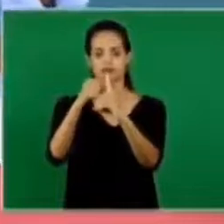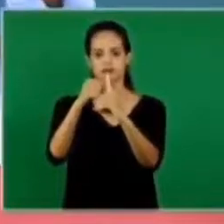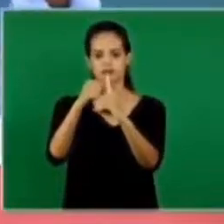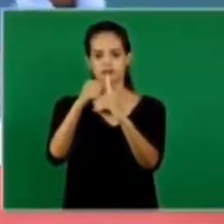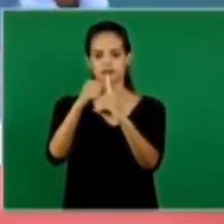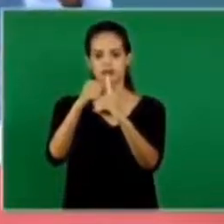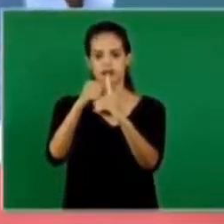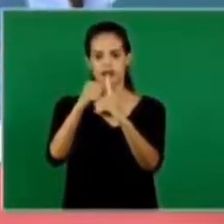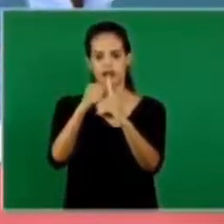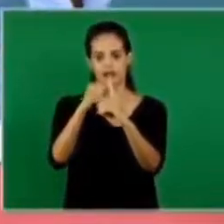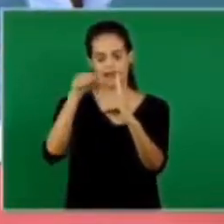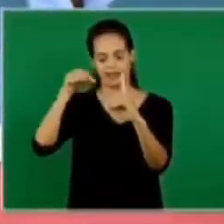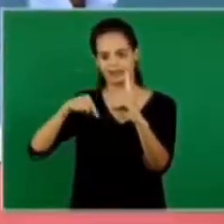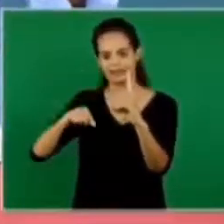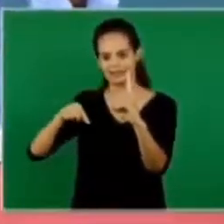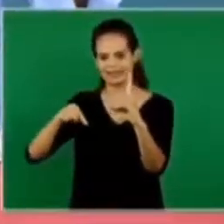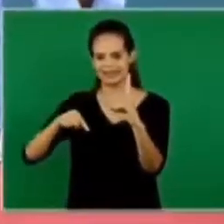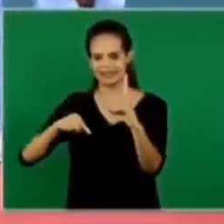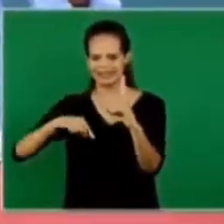they offered to him